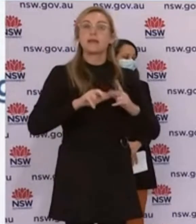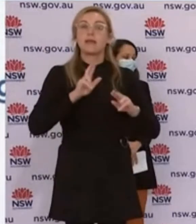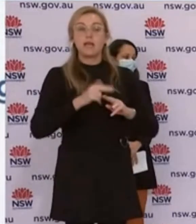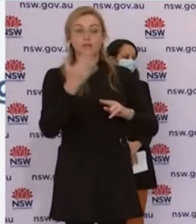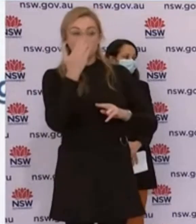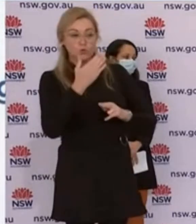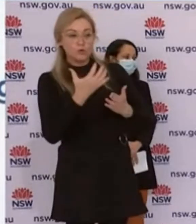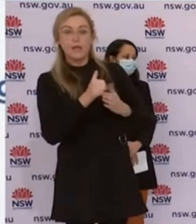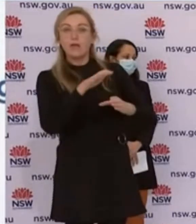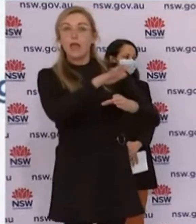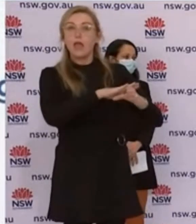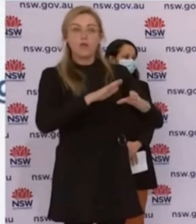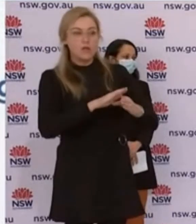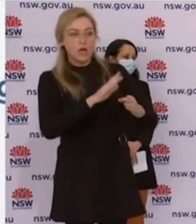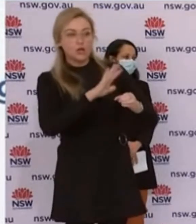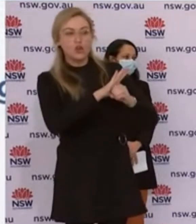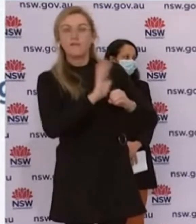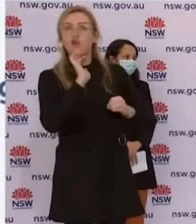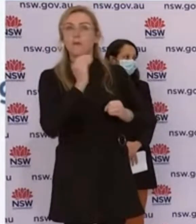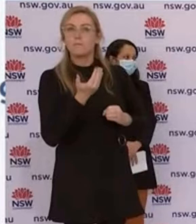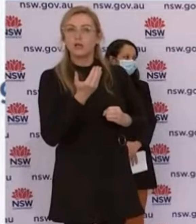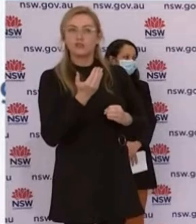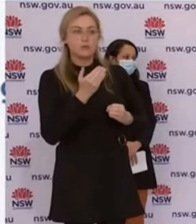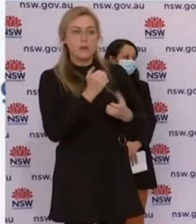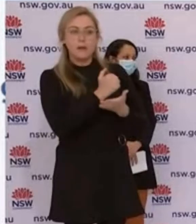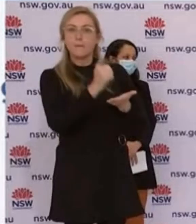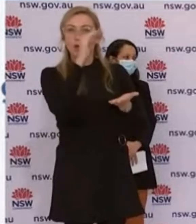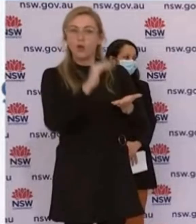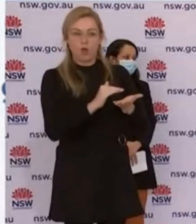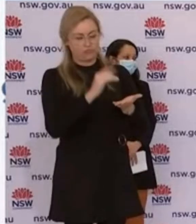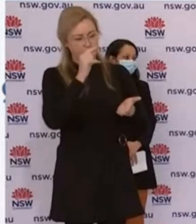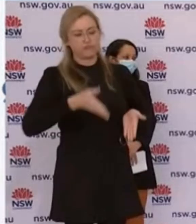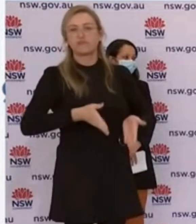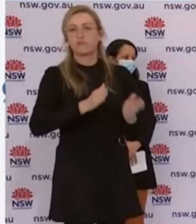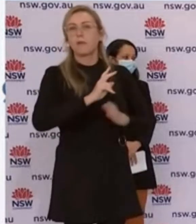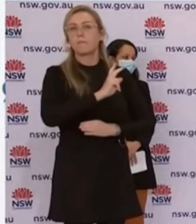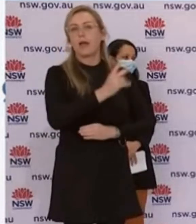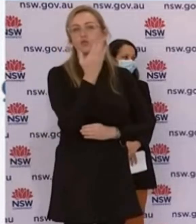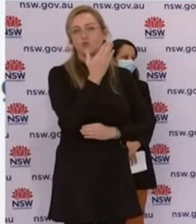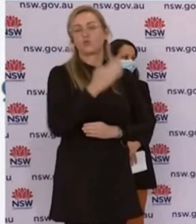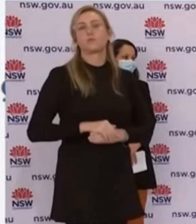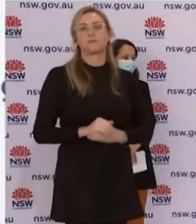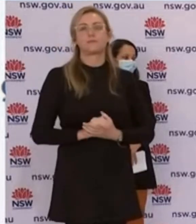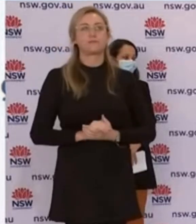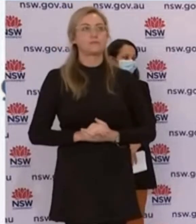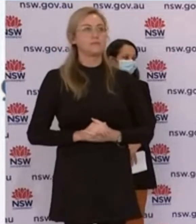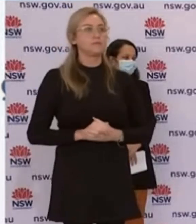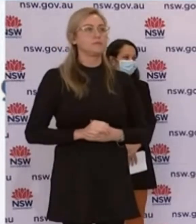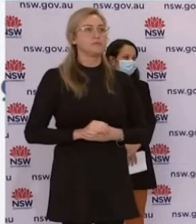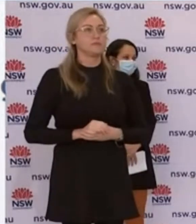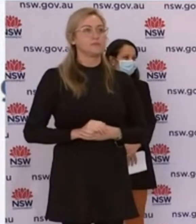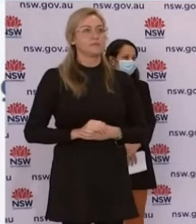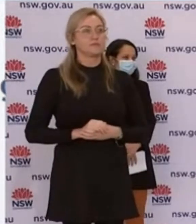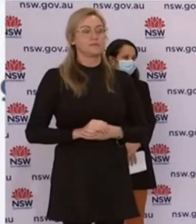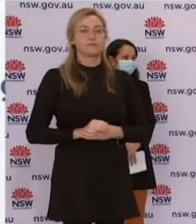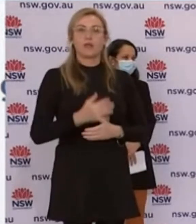back safely, where there are low case numbers in the community, that will be able to occur, and I think that's the really important point. Sorry, Minister, are there any LGAs